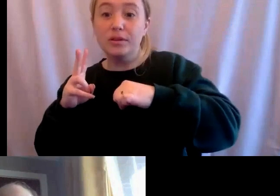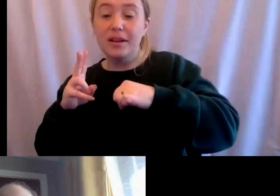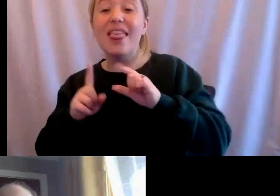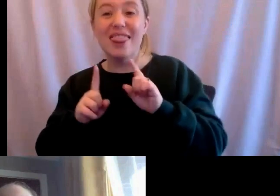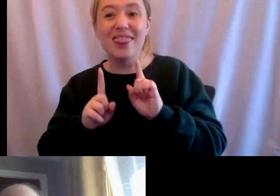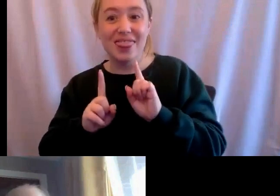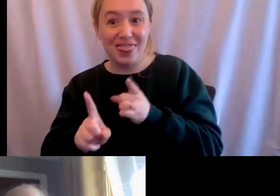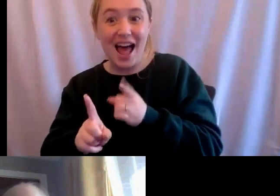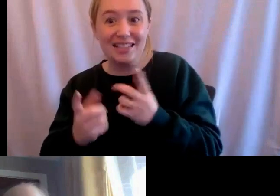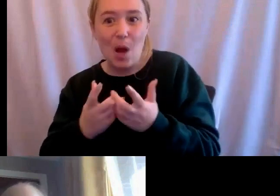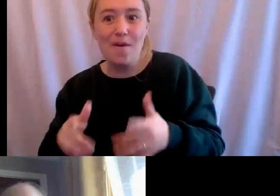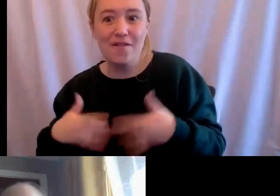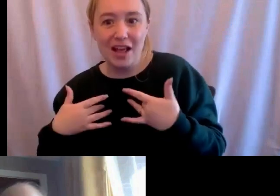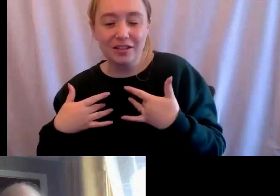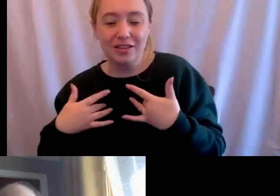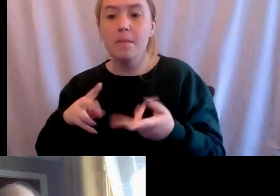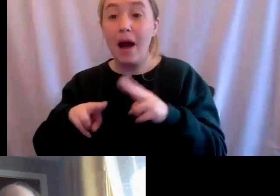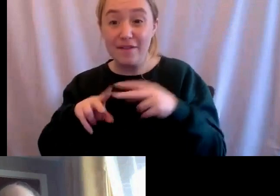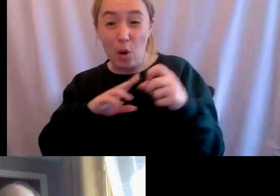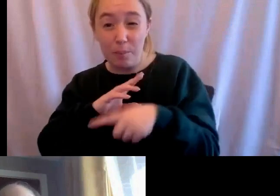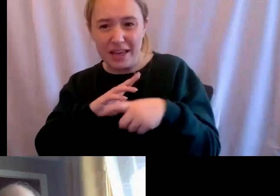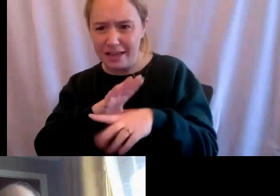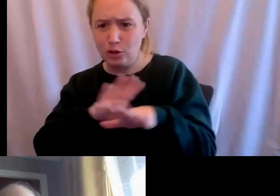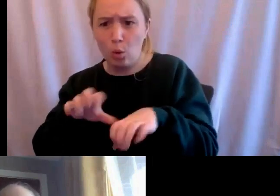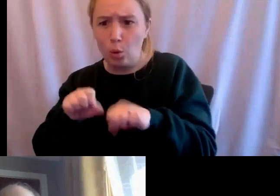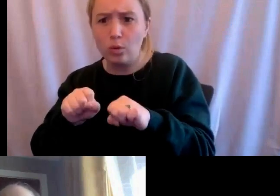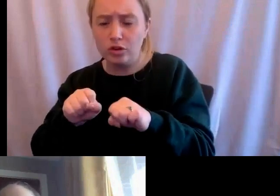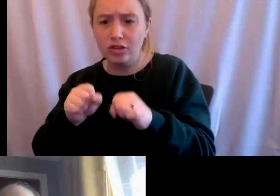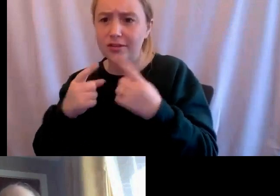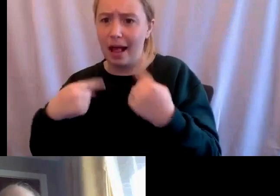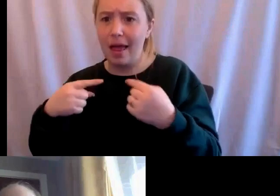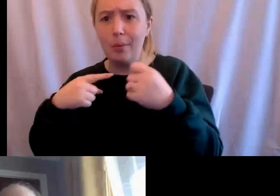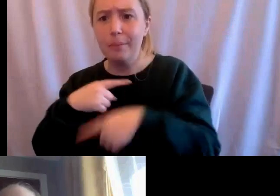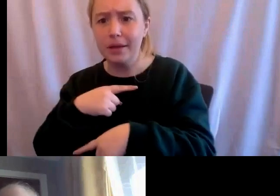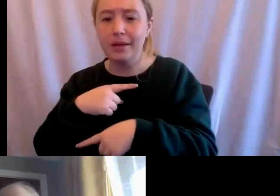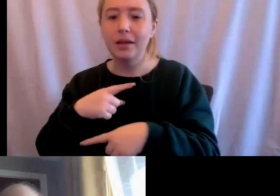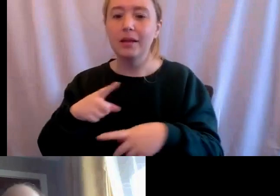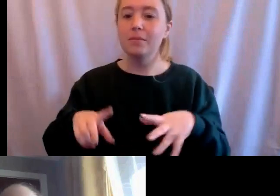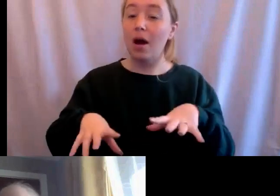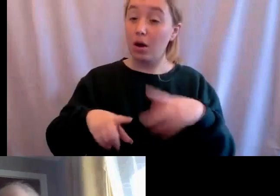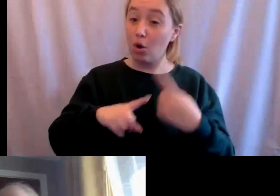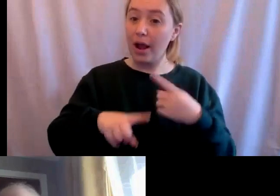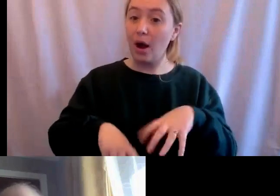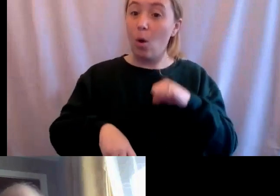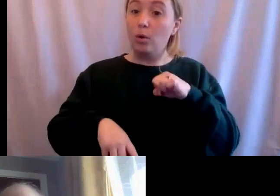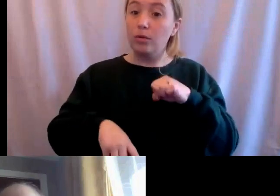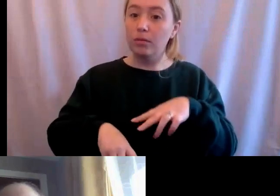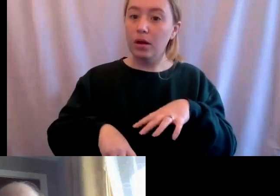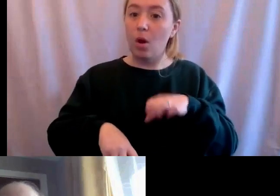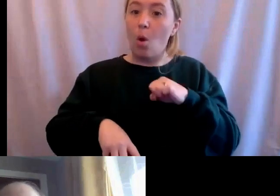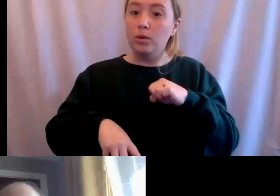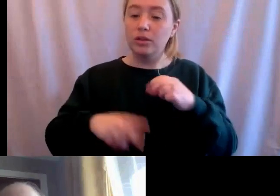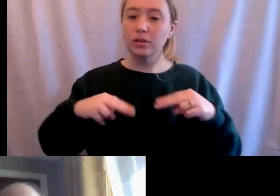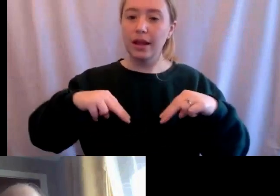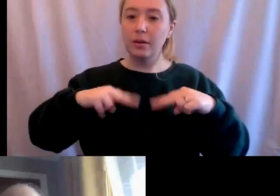muscles and see how many of those you can do, and then do some quick ones. Nice and fast, just up and down.